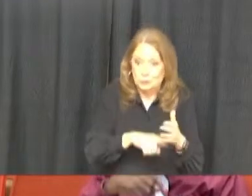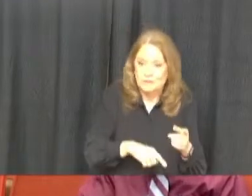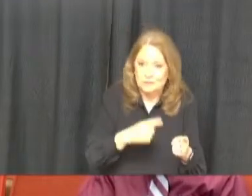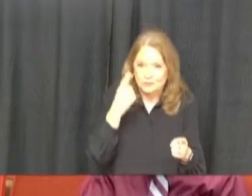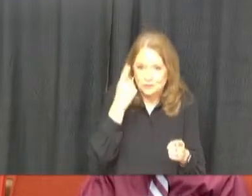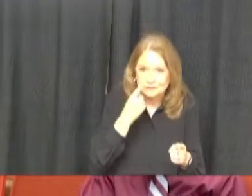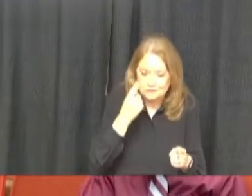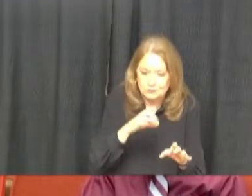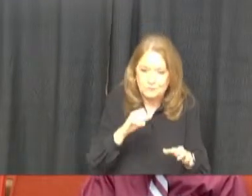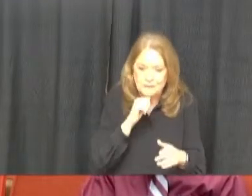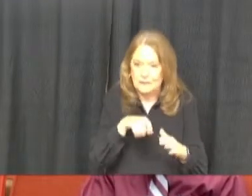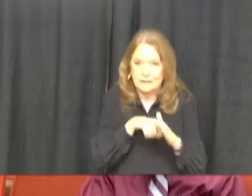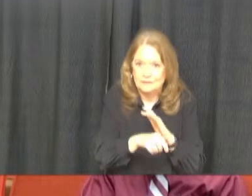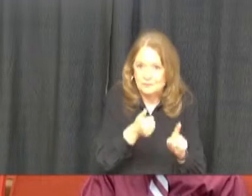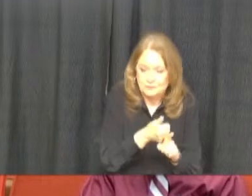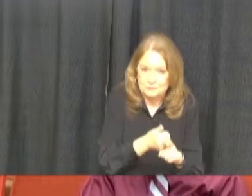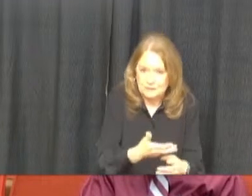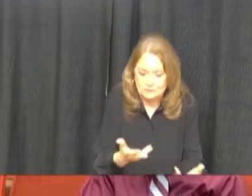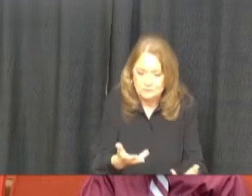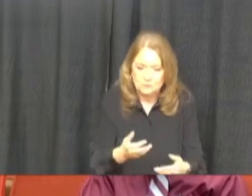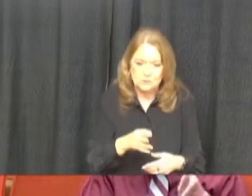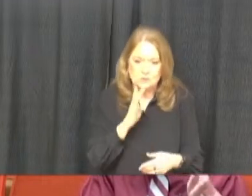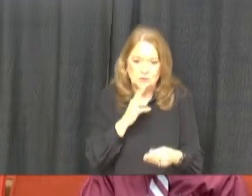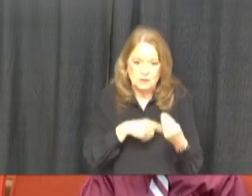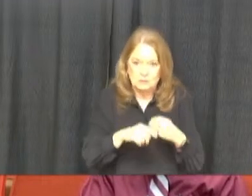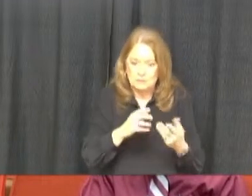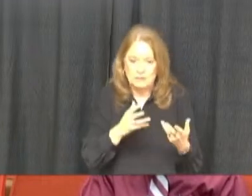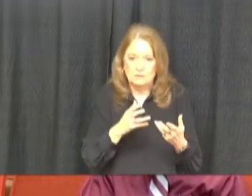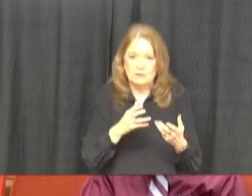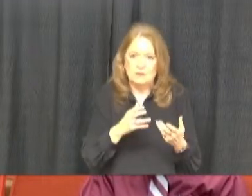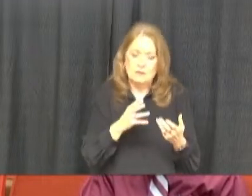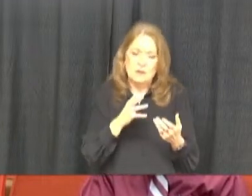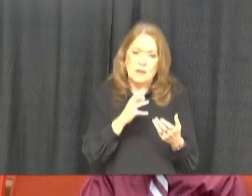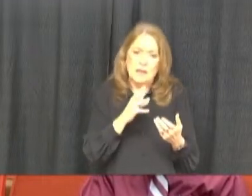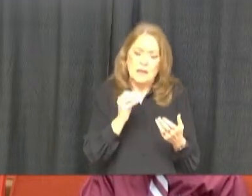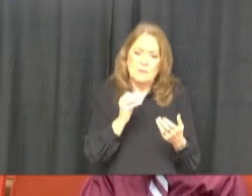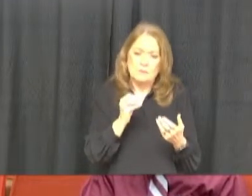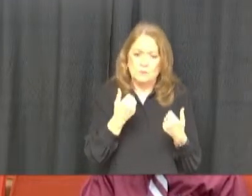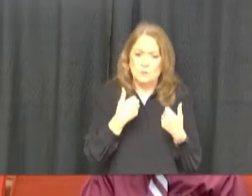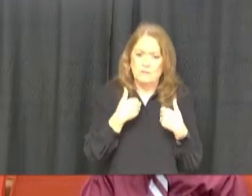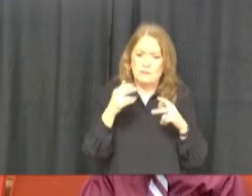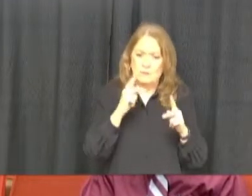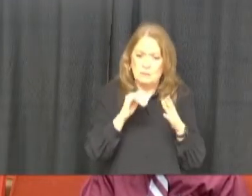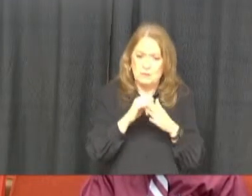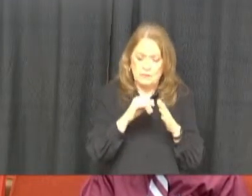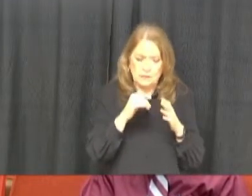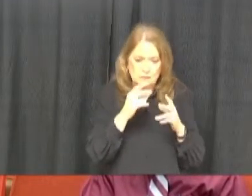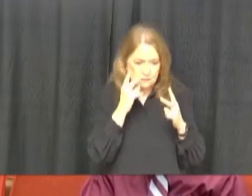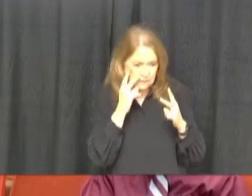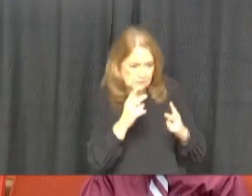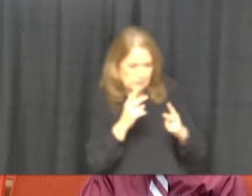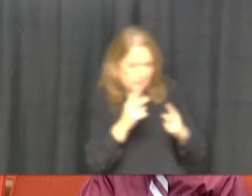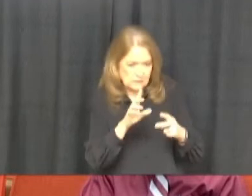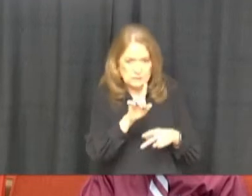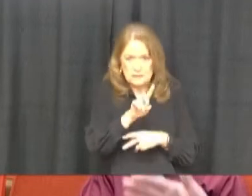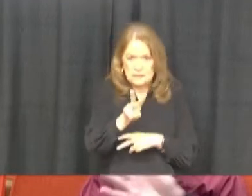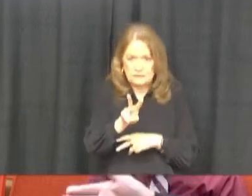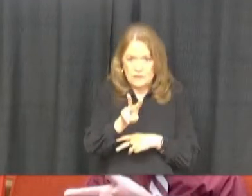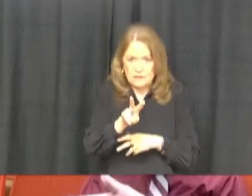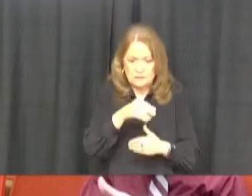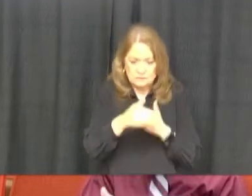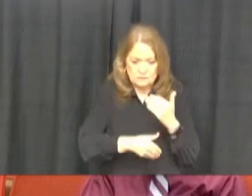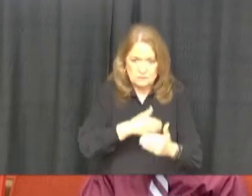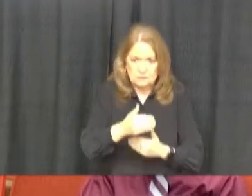considering or speaking about. Rolling domestics. We have individuals that witness domestic assault in progress